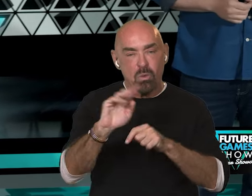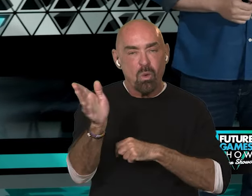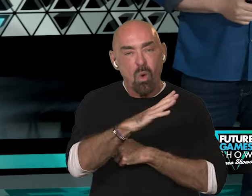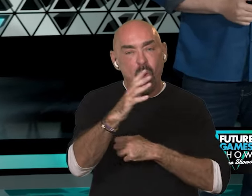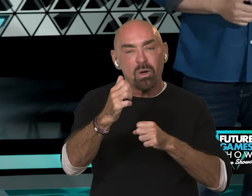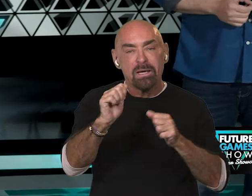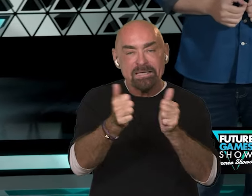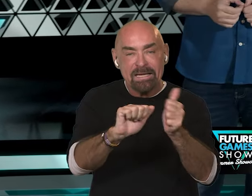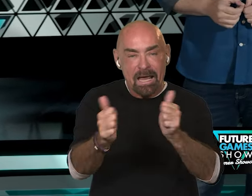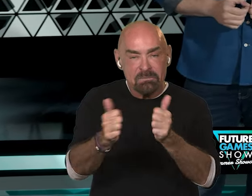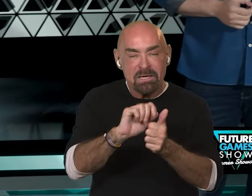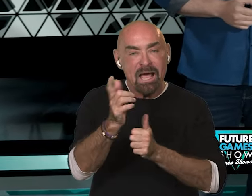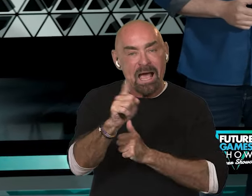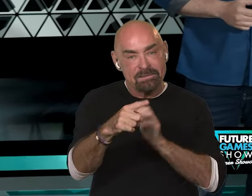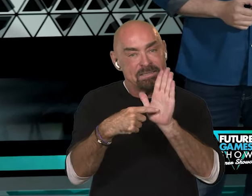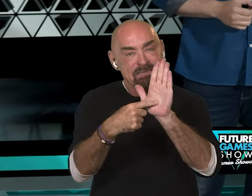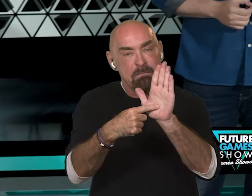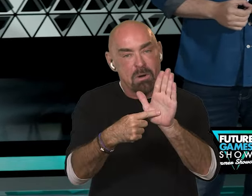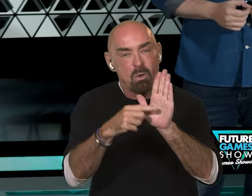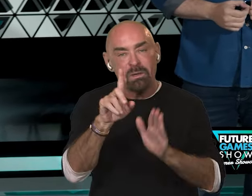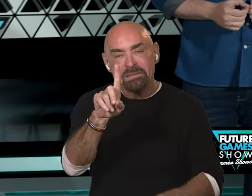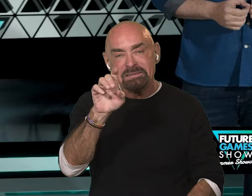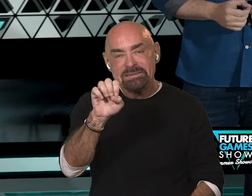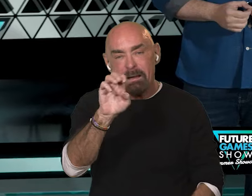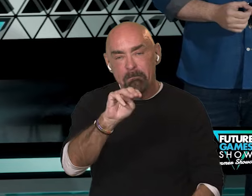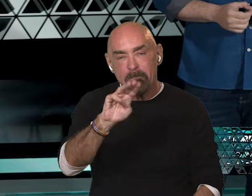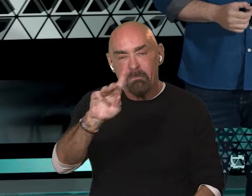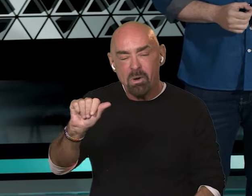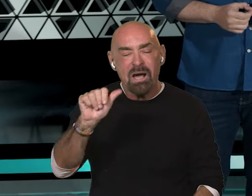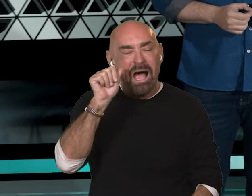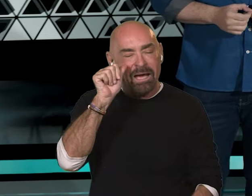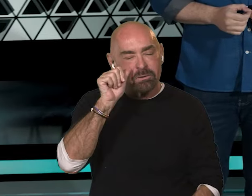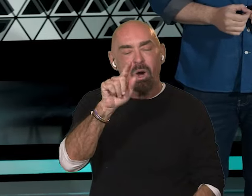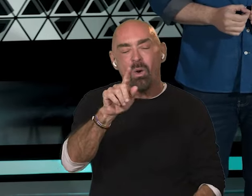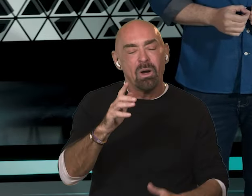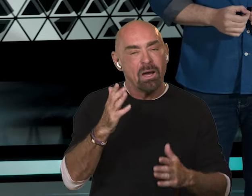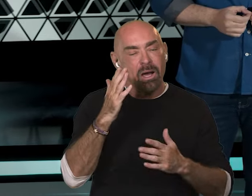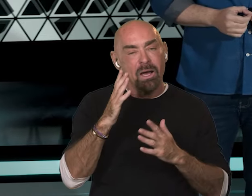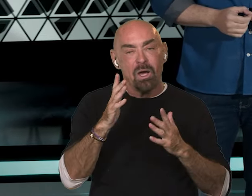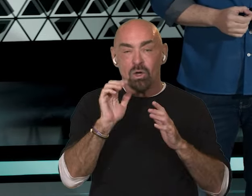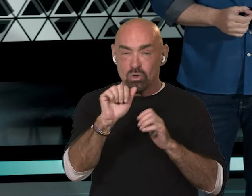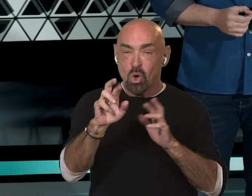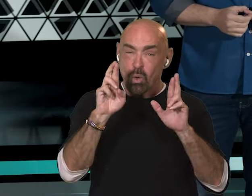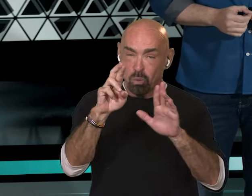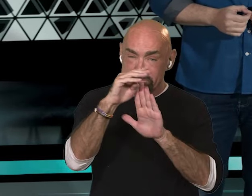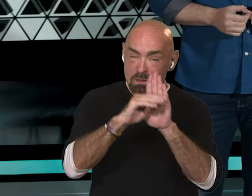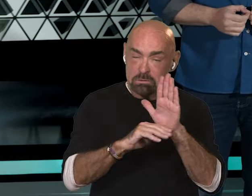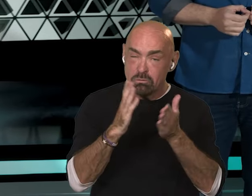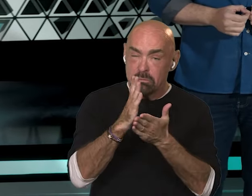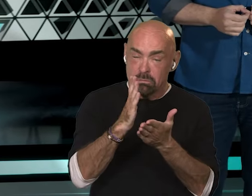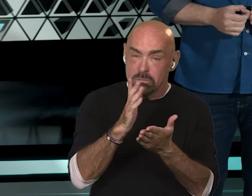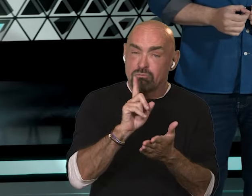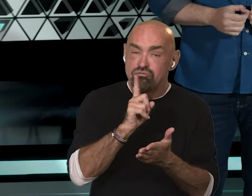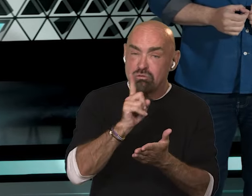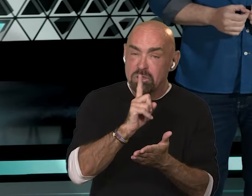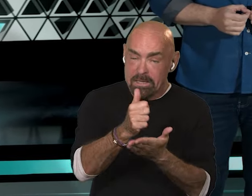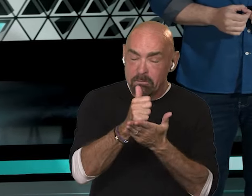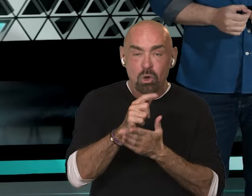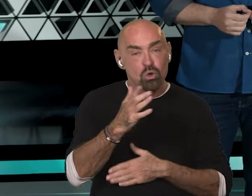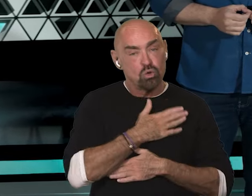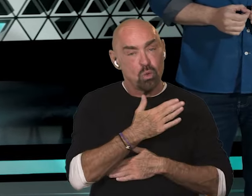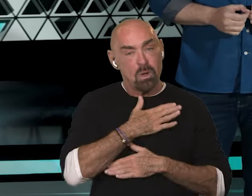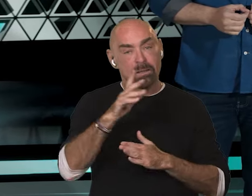games and check out some of the demos we discussed. I know we mention it a lot, but your wish lists go a long way. So if you like